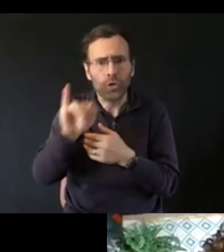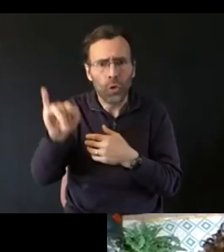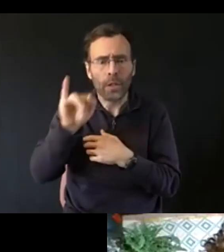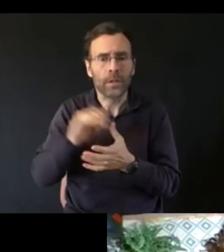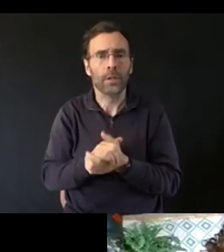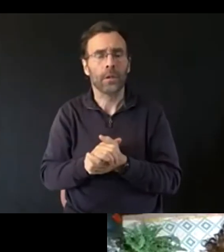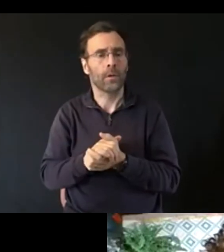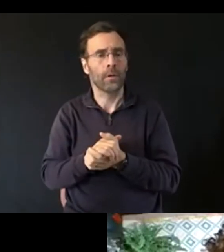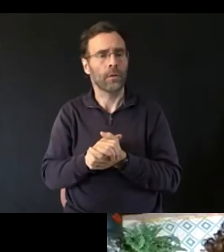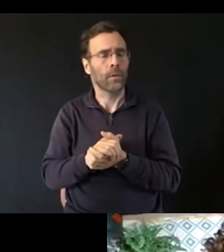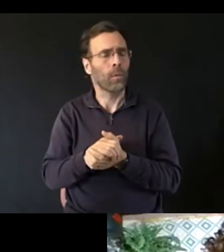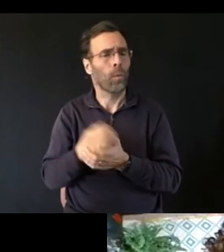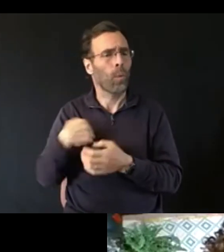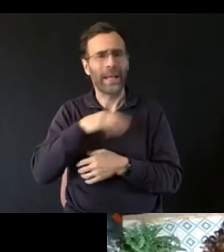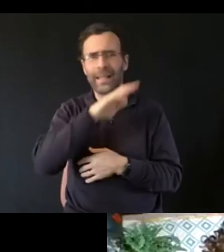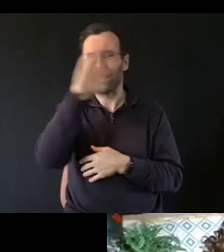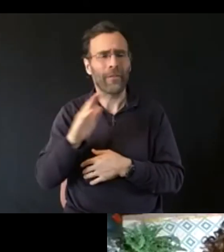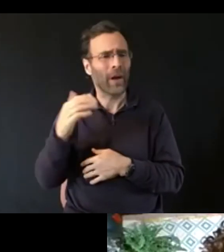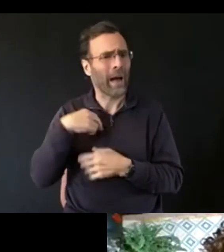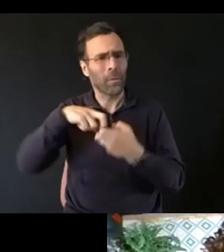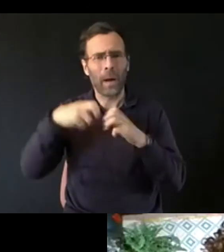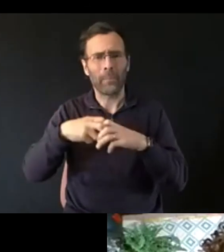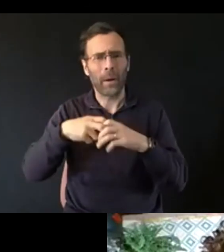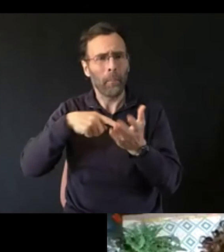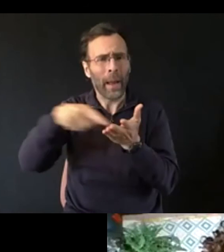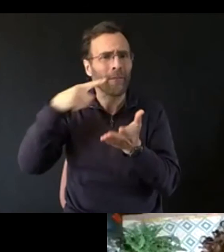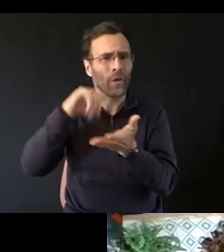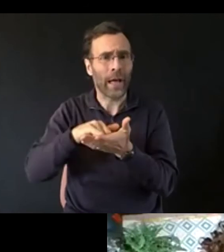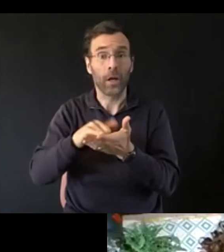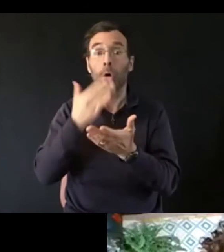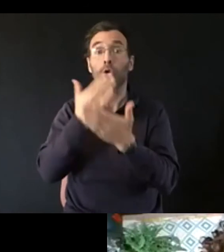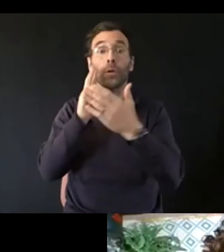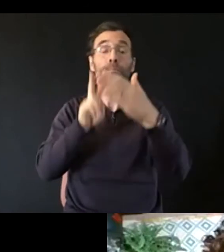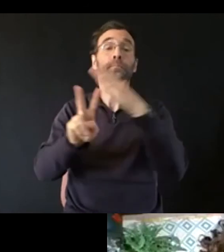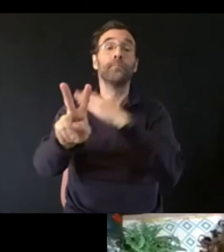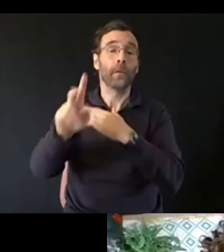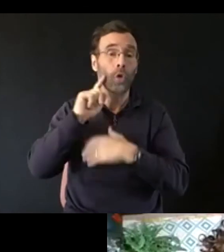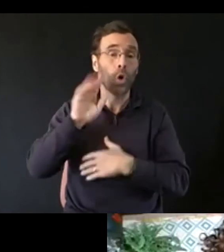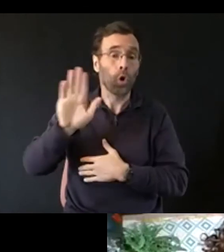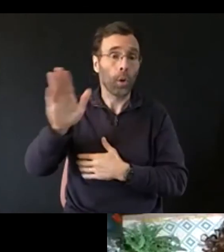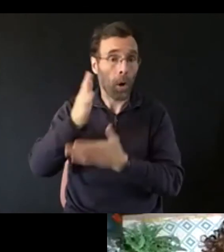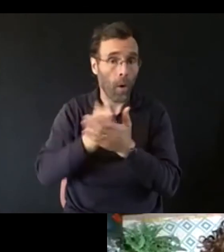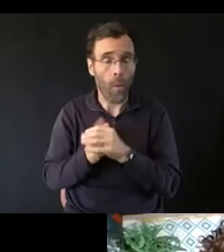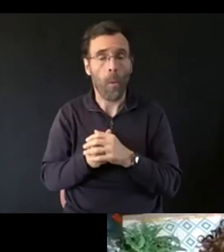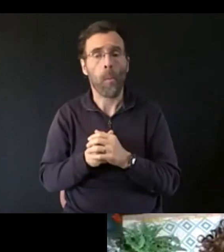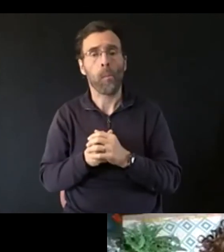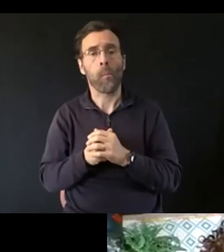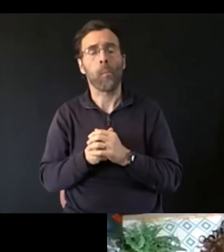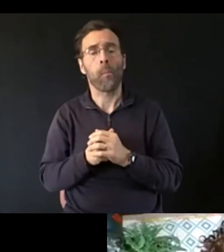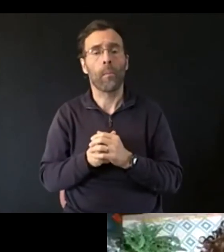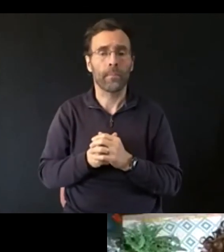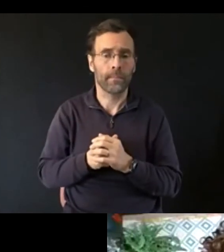we've never had that problem of paying for that, but that was good foresight on her part. I don't know that a lot of